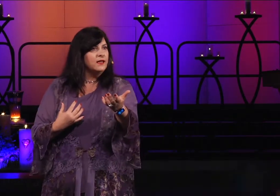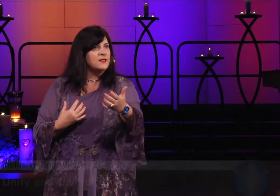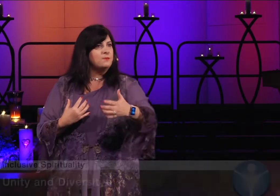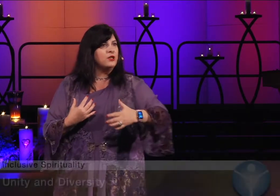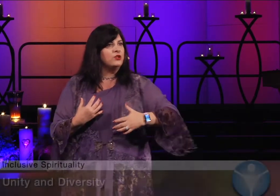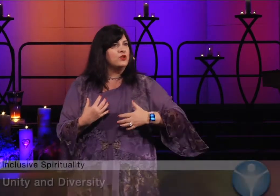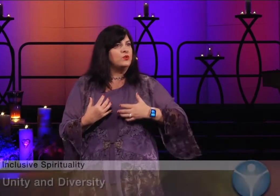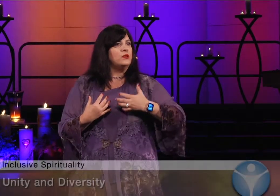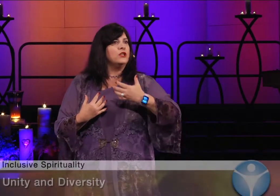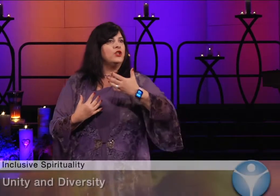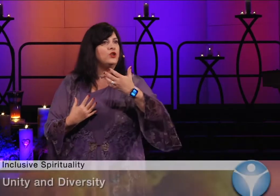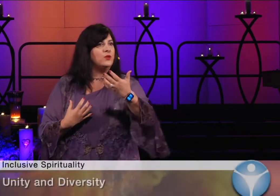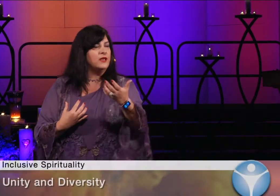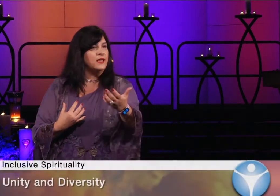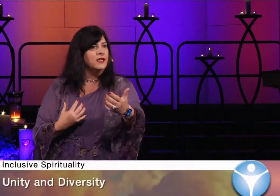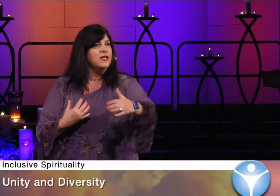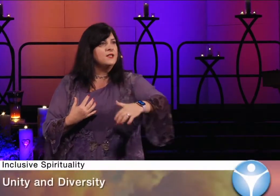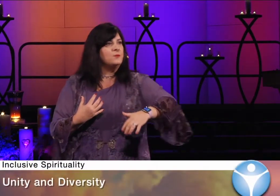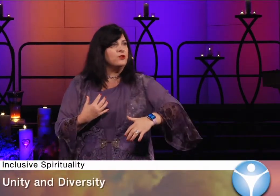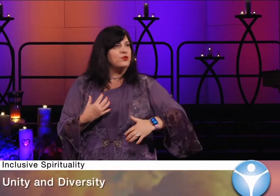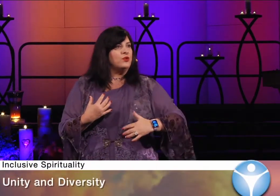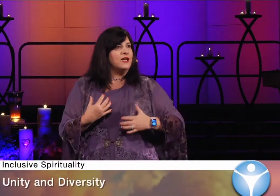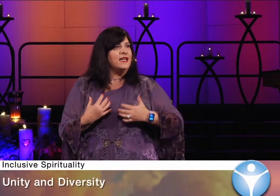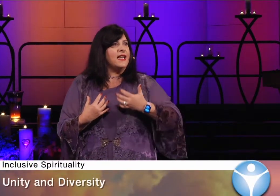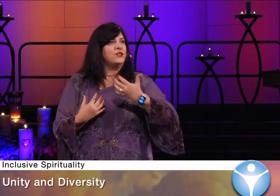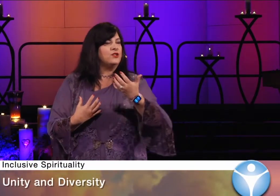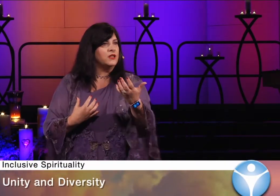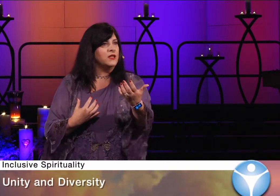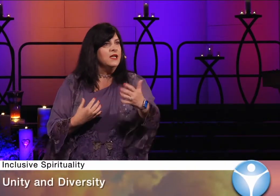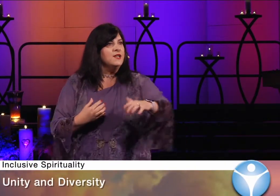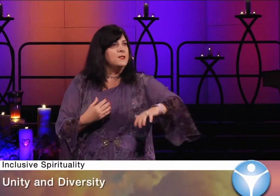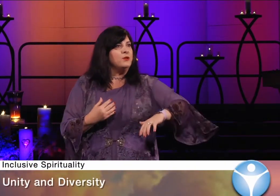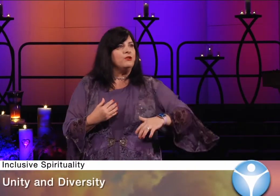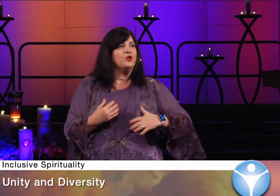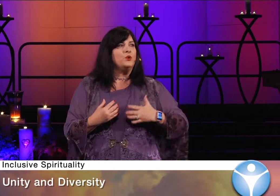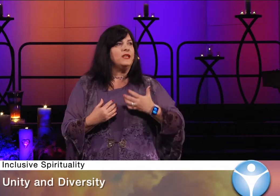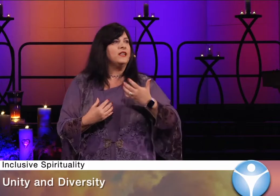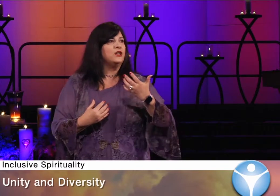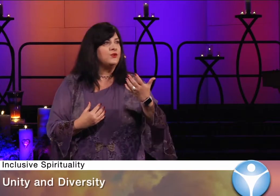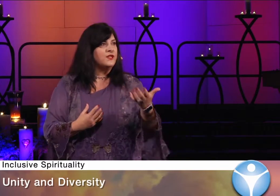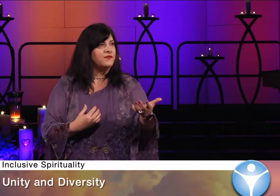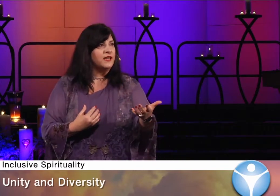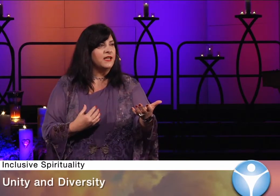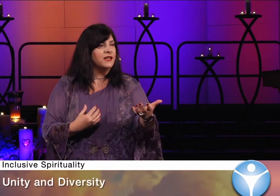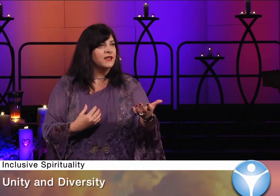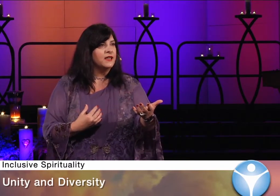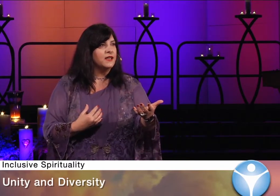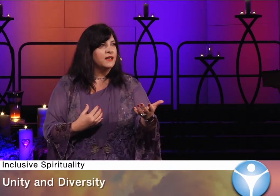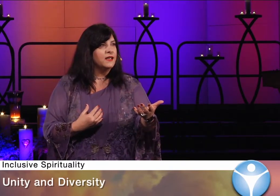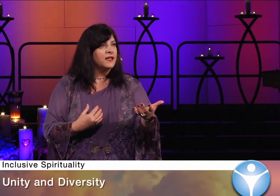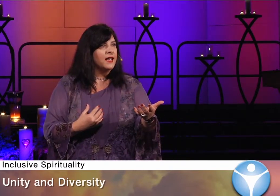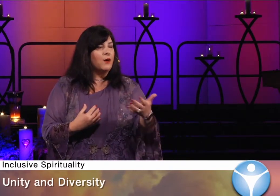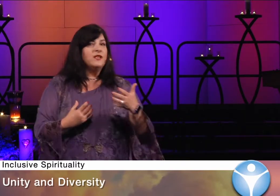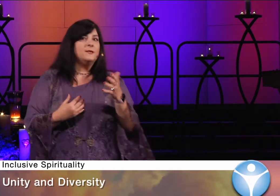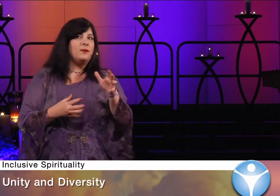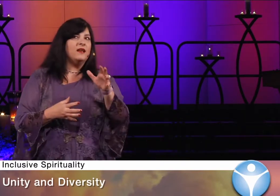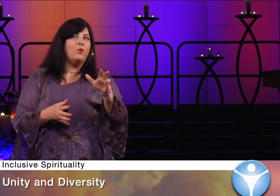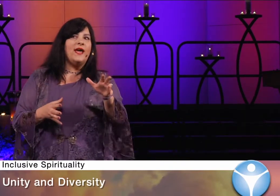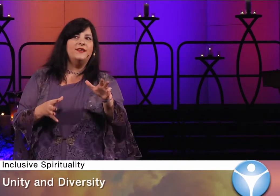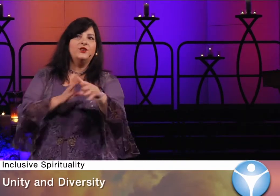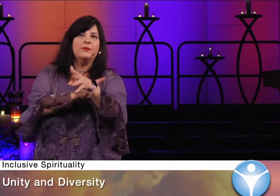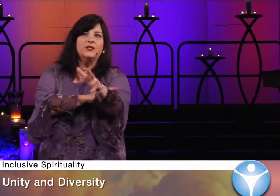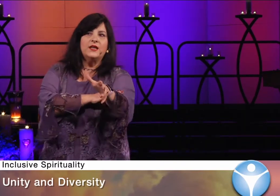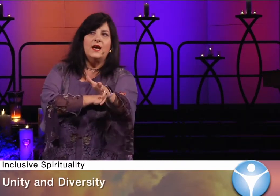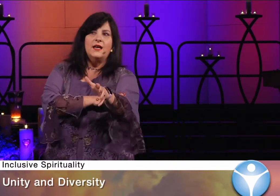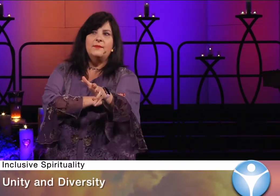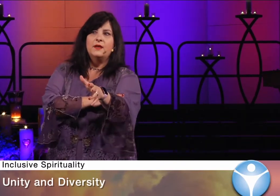unity. Spiritual unity, spiritual connection, spiritual inclusivity. And we spend